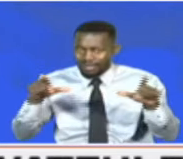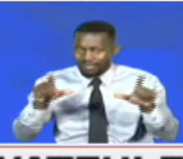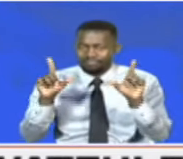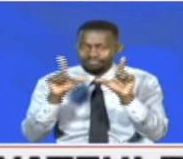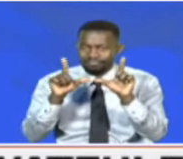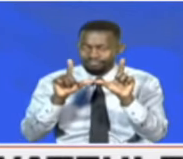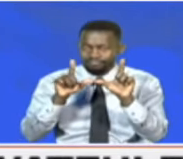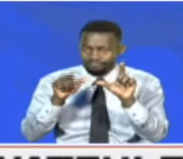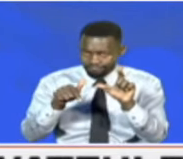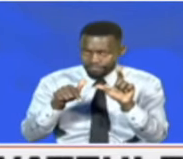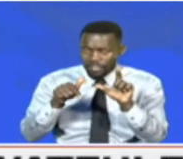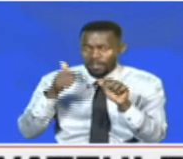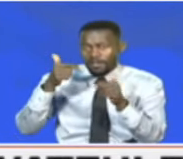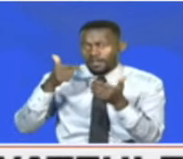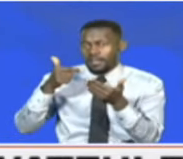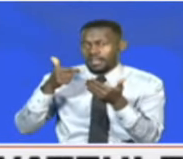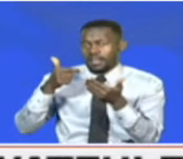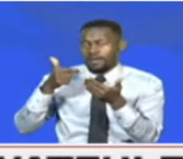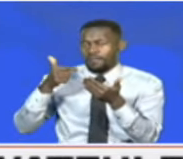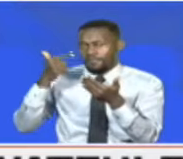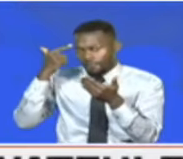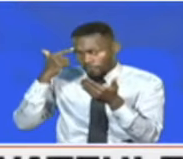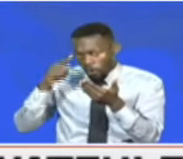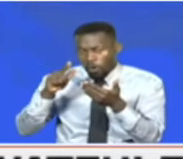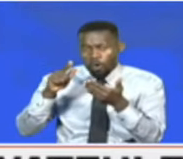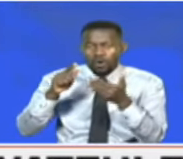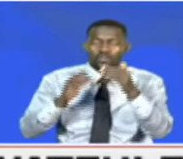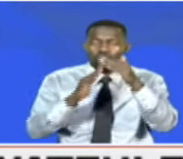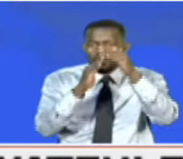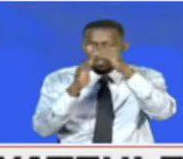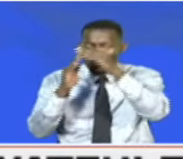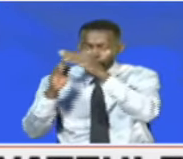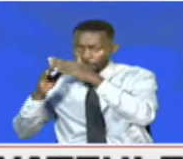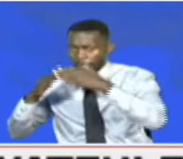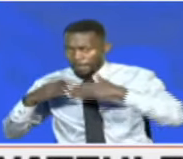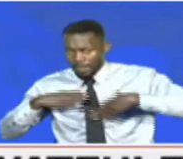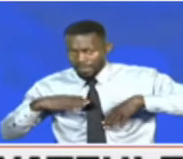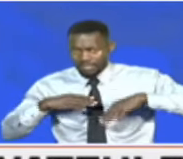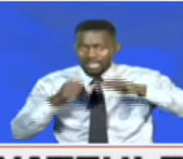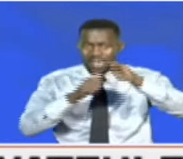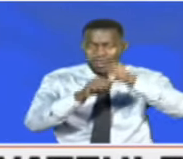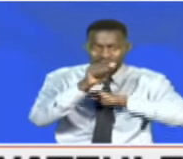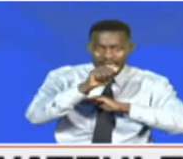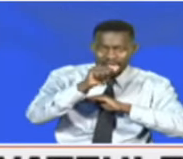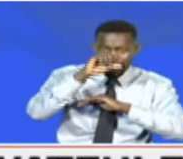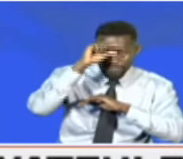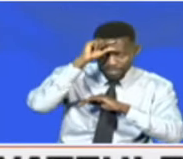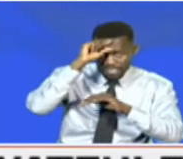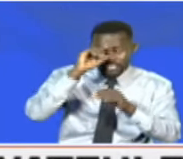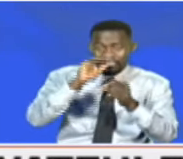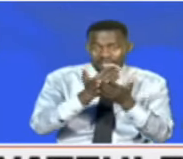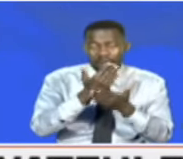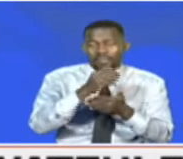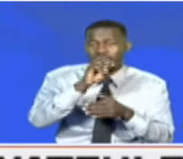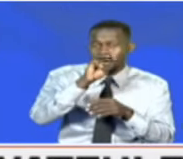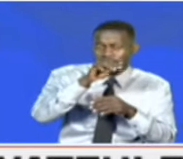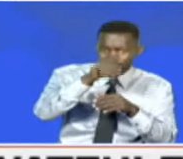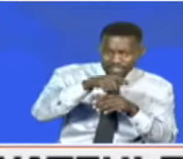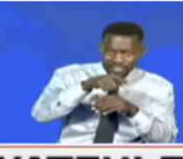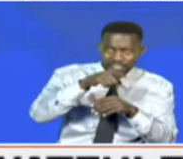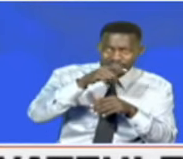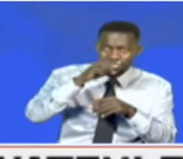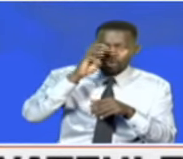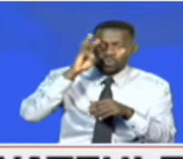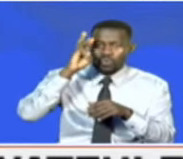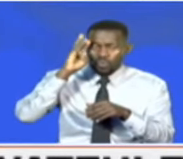and belonging to big people in government, some of them members of parliament, will be